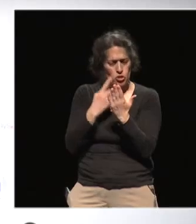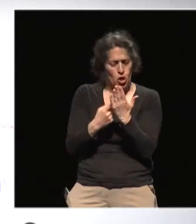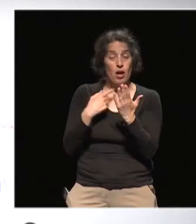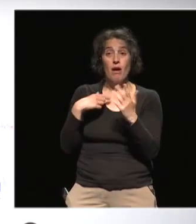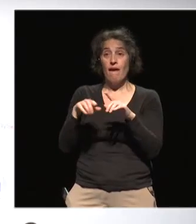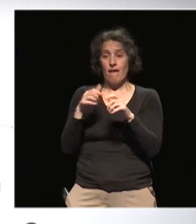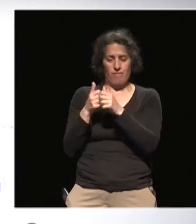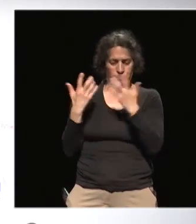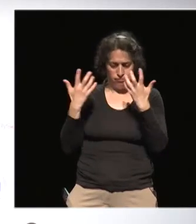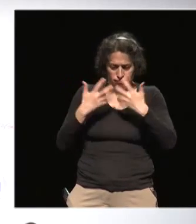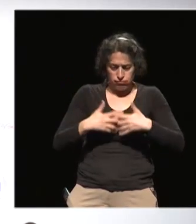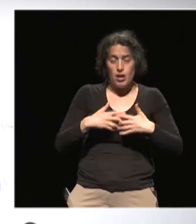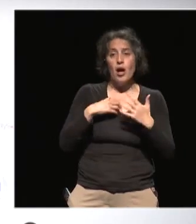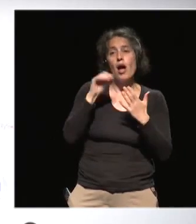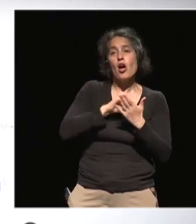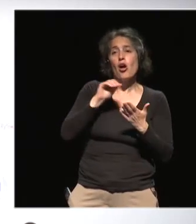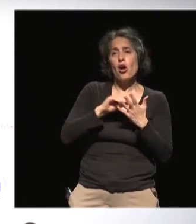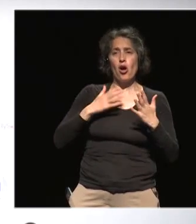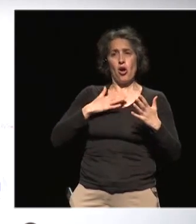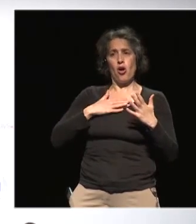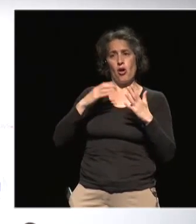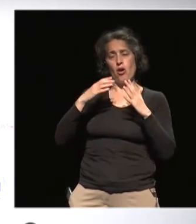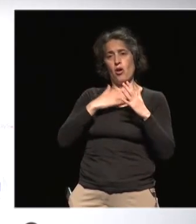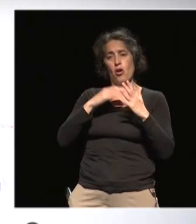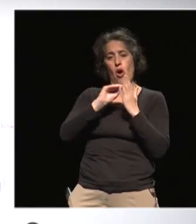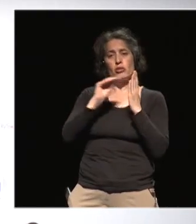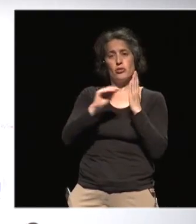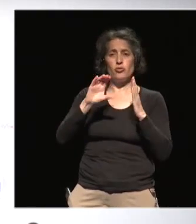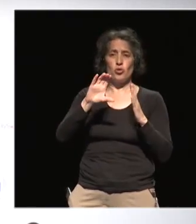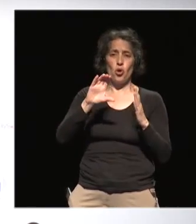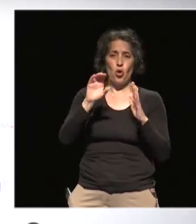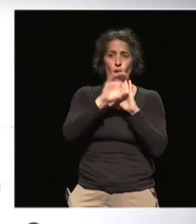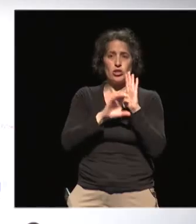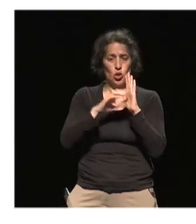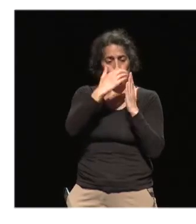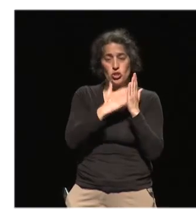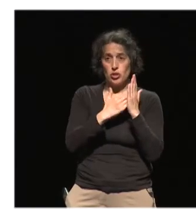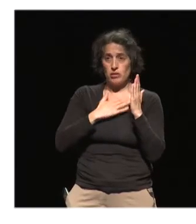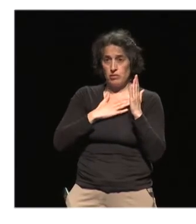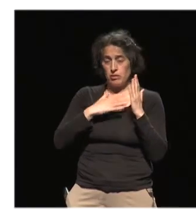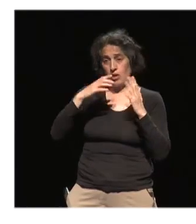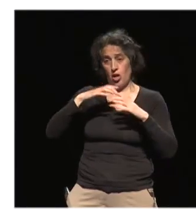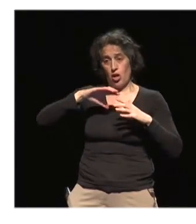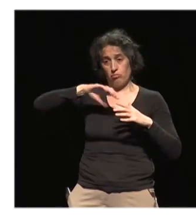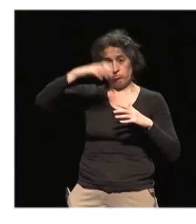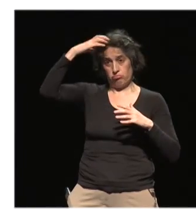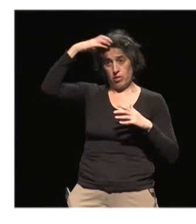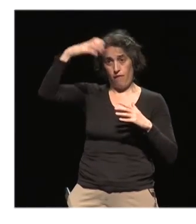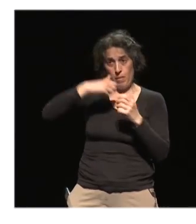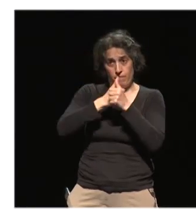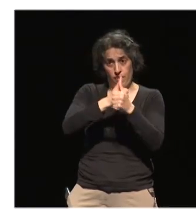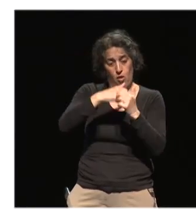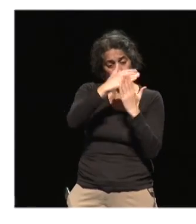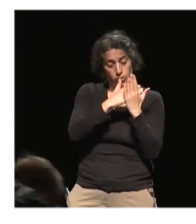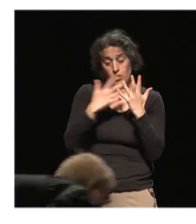constitutional, the political buy-in, and through the National Climate Change Action Plan, we got a lot of political buy-in, and